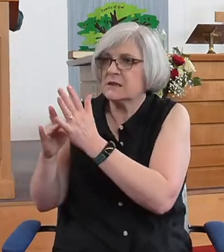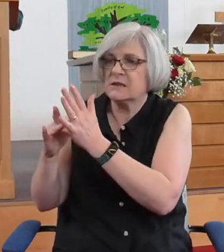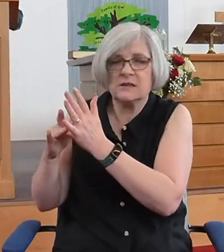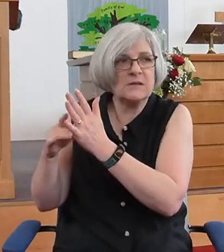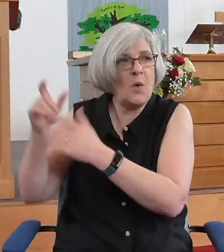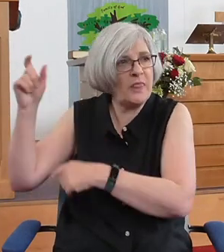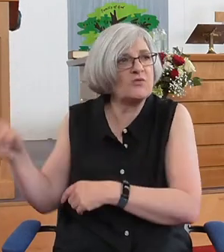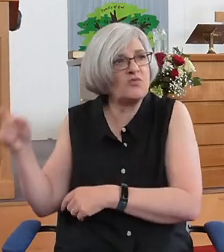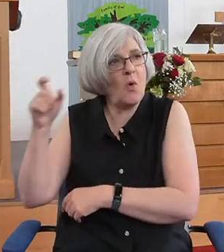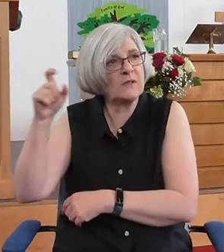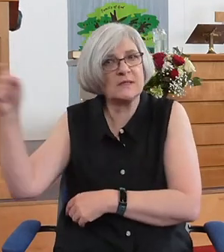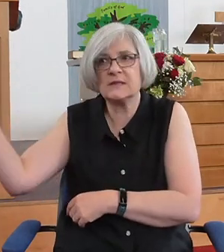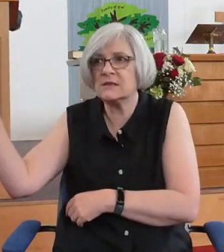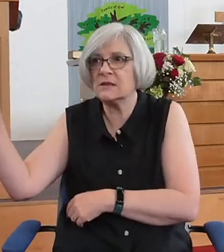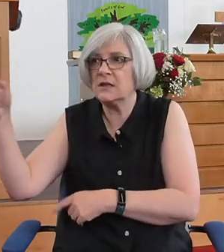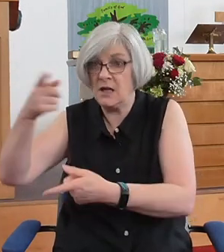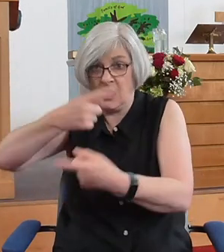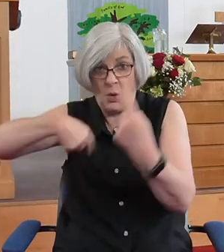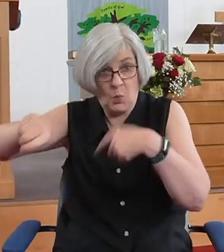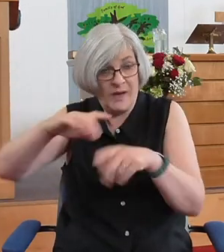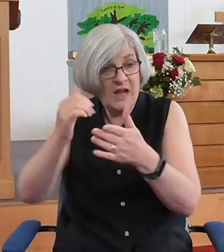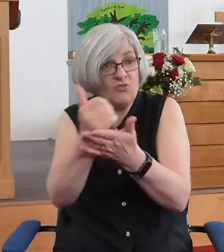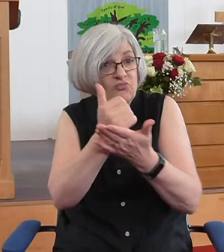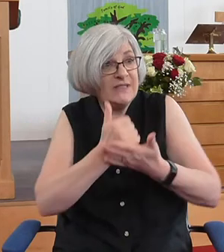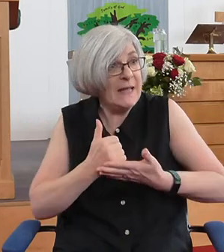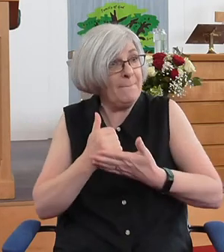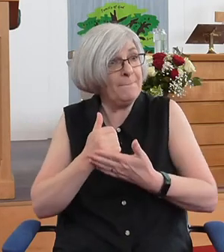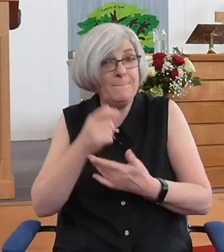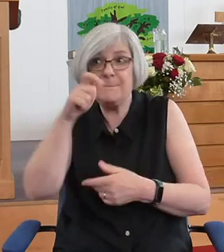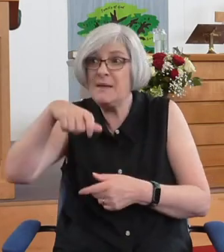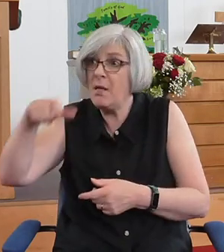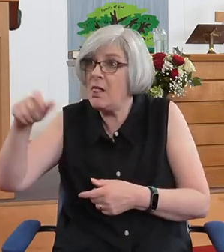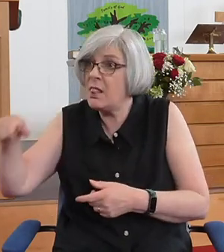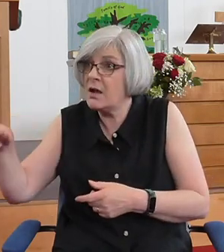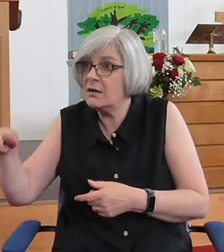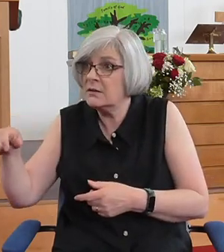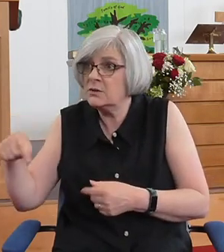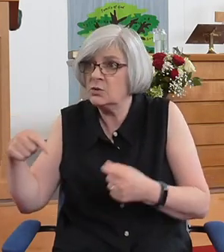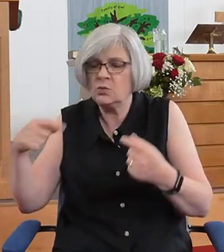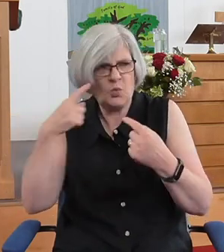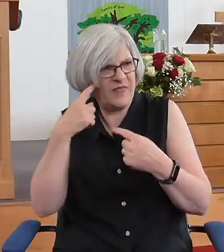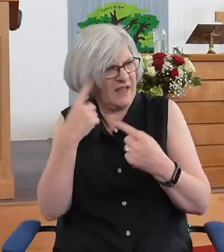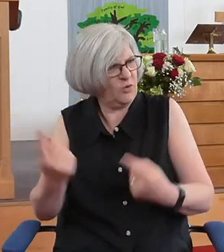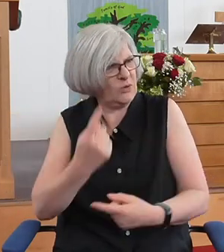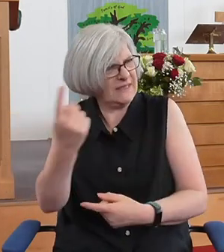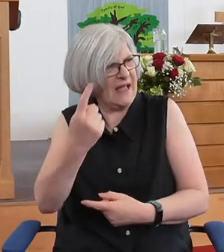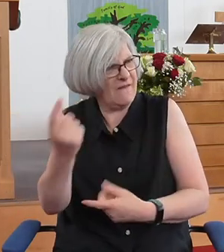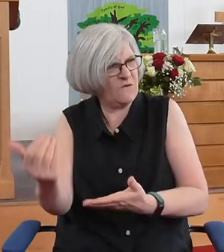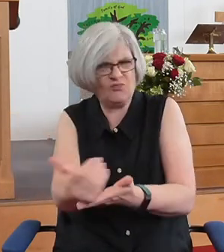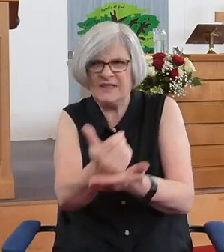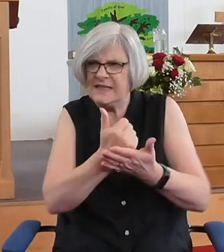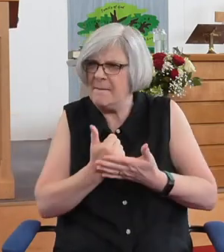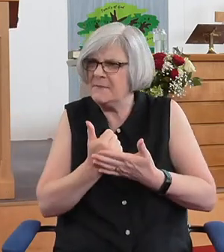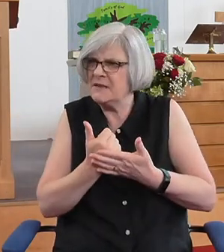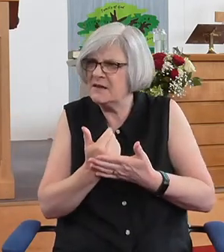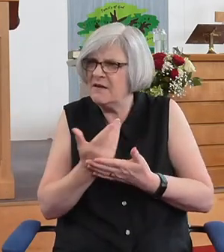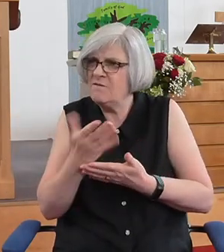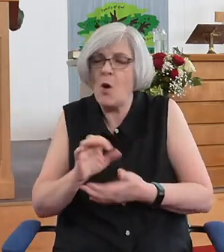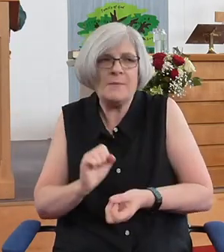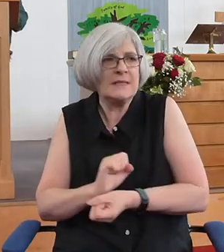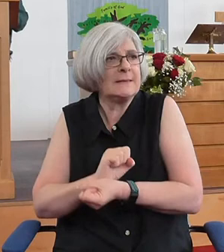We are a redeemed people. Do you ever think of yourself as redeemed? Redeemed from slavery to